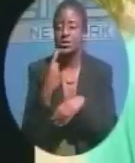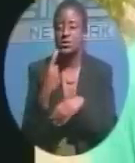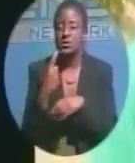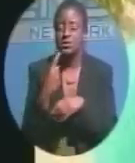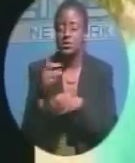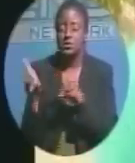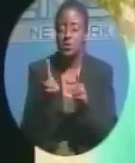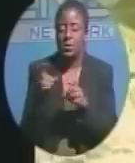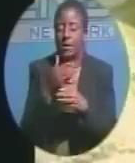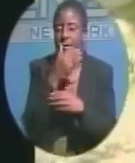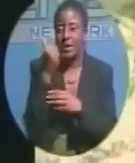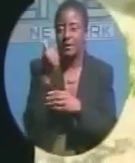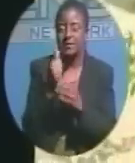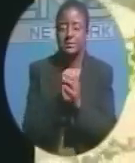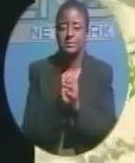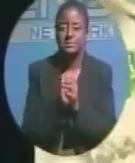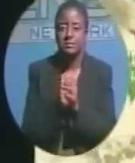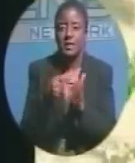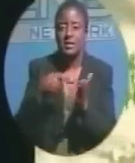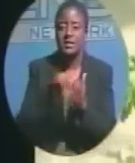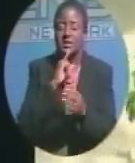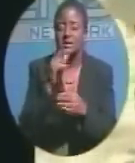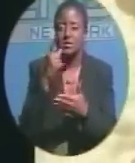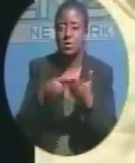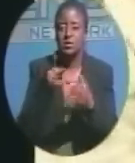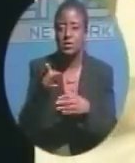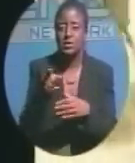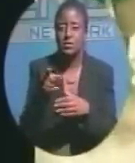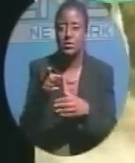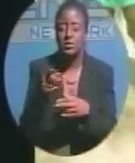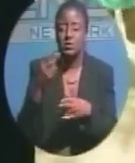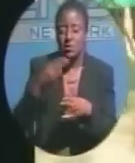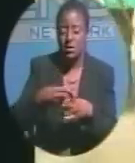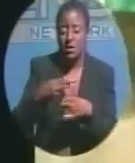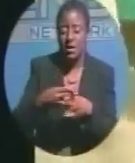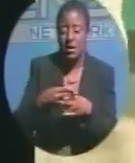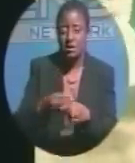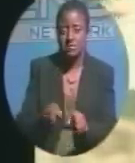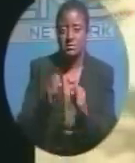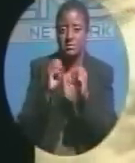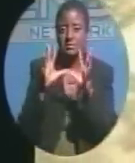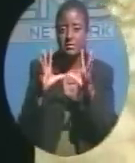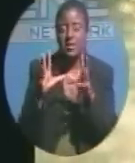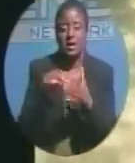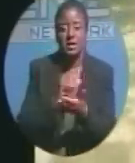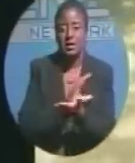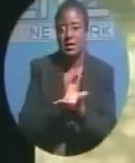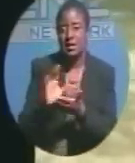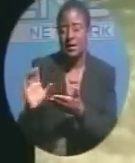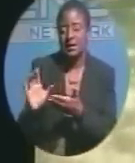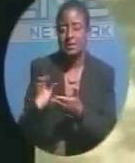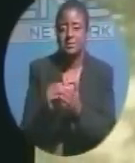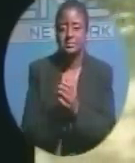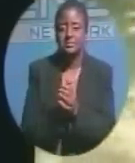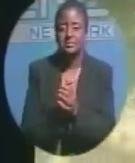can do plenty better. Now this is what you call sparkling clean. Reporting for the ZNS News Network, I am Julian Gibson.